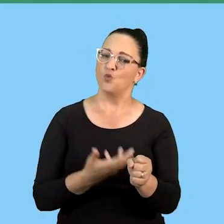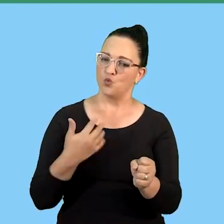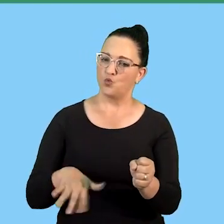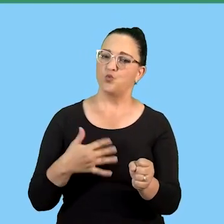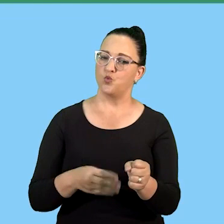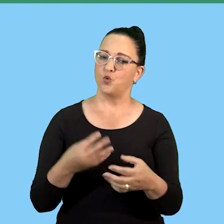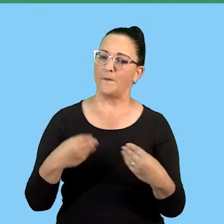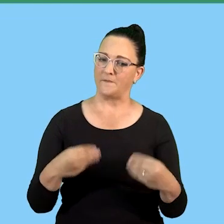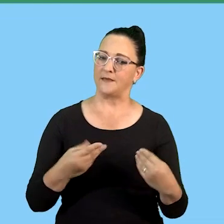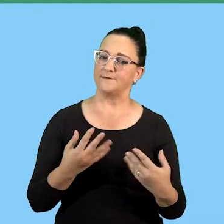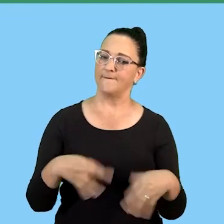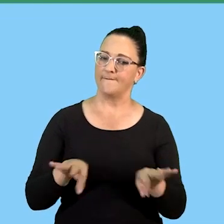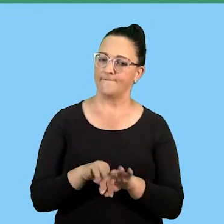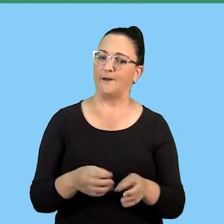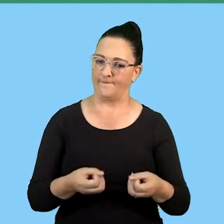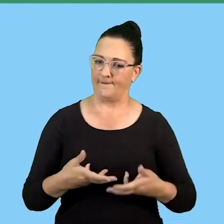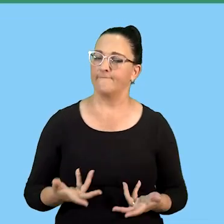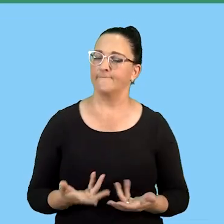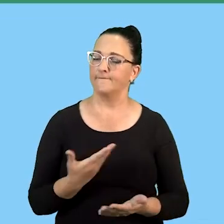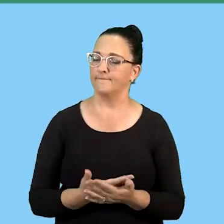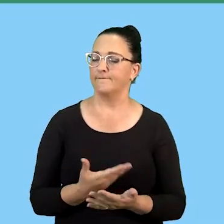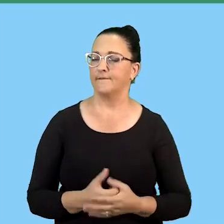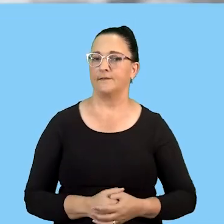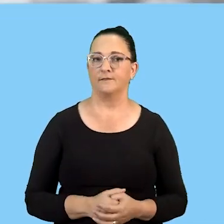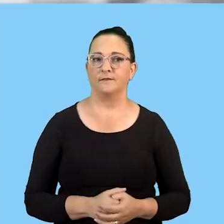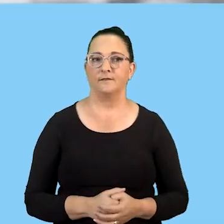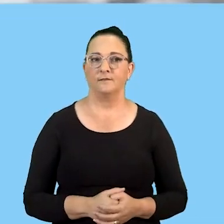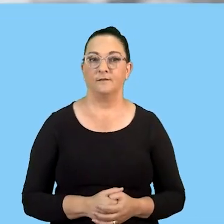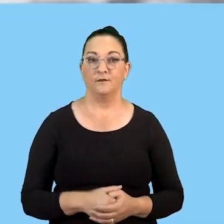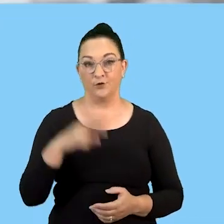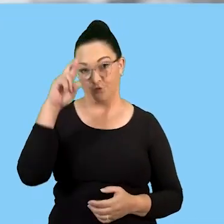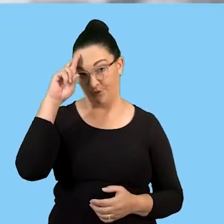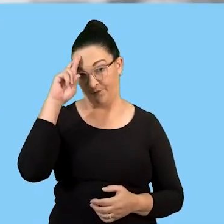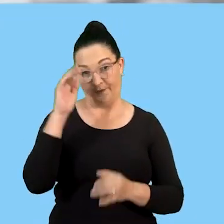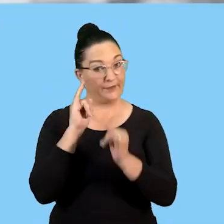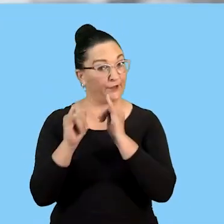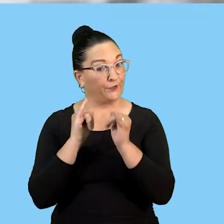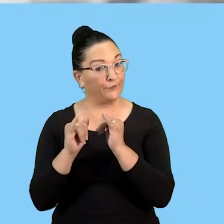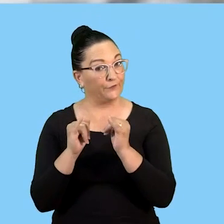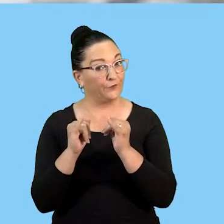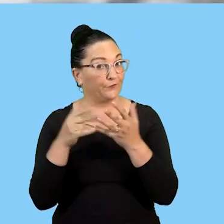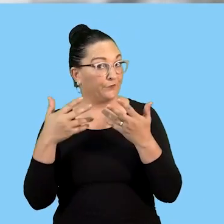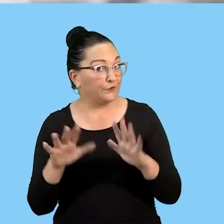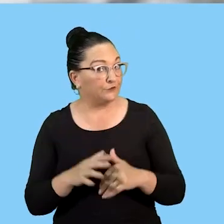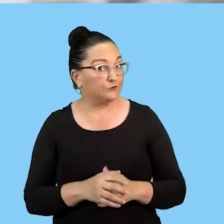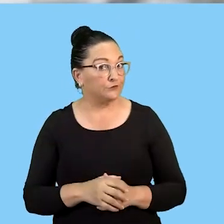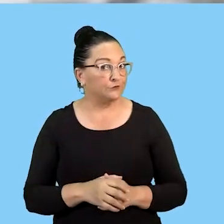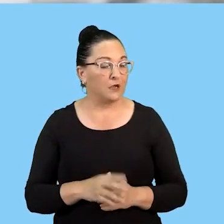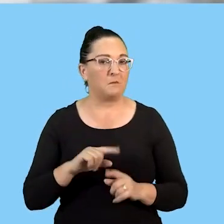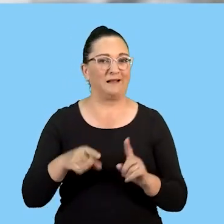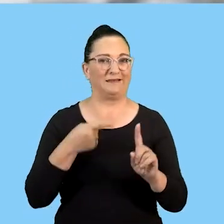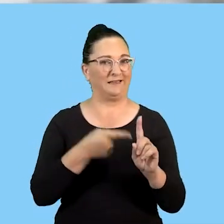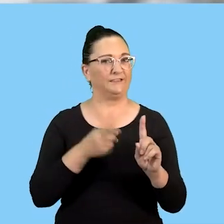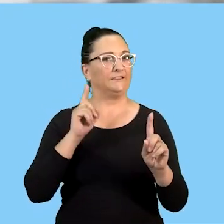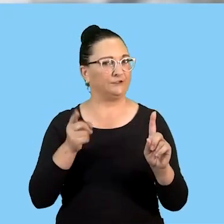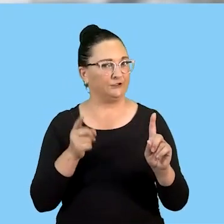most value to the business. So remember that when you have interviewed me, you have noted to say, maybe